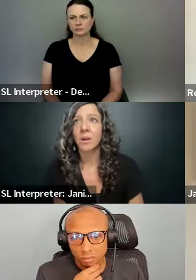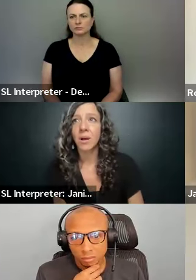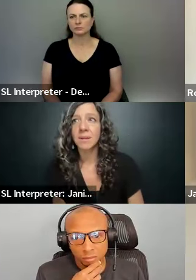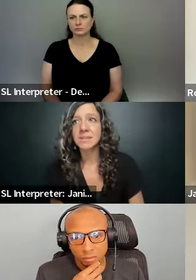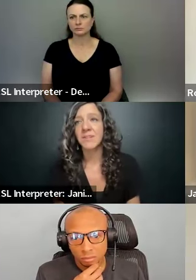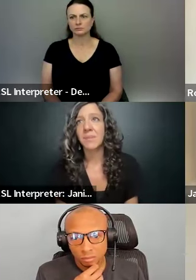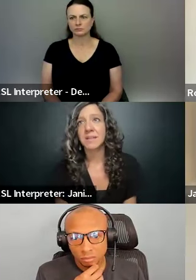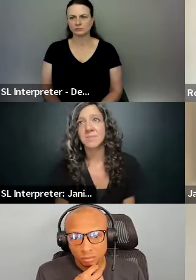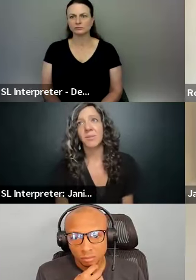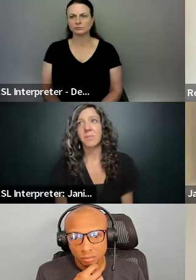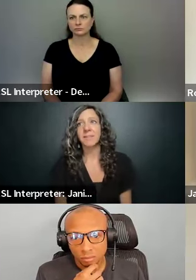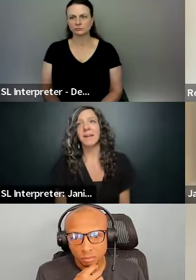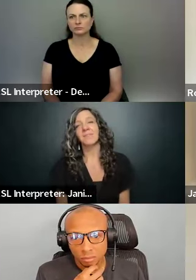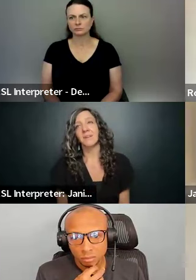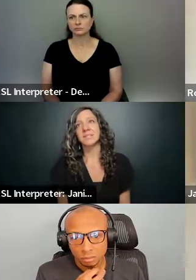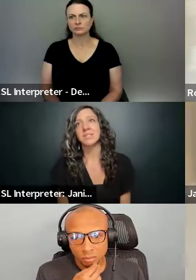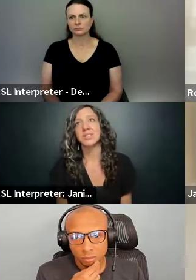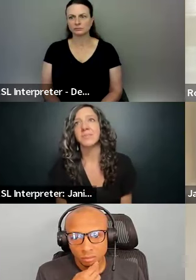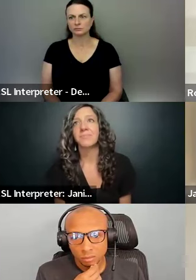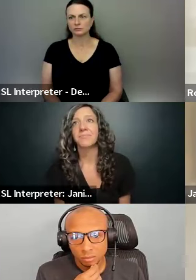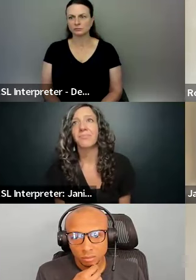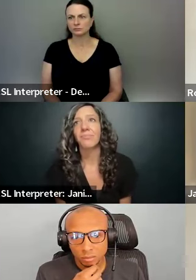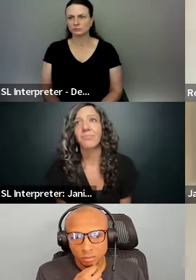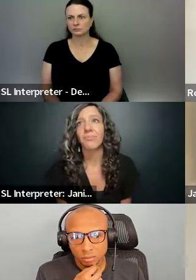need any more comments and feedbacks before we make that final